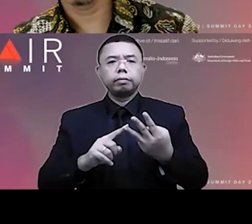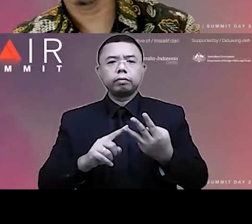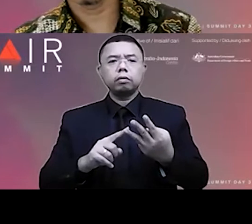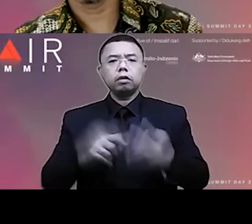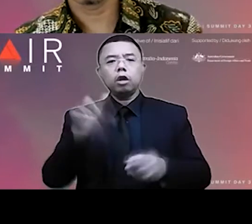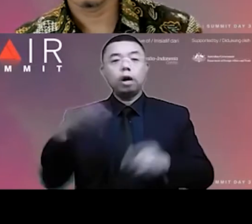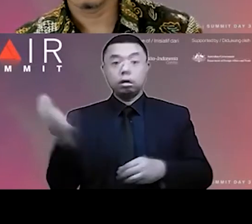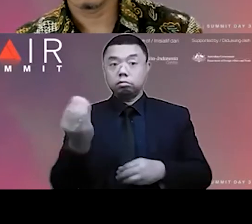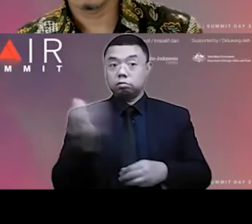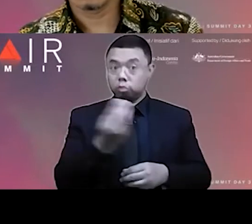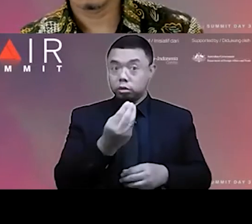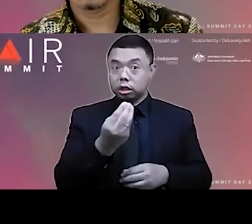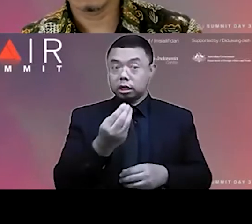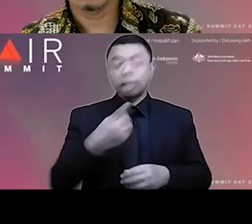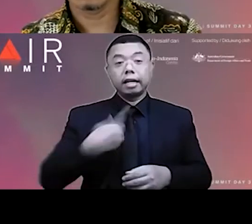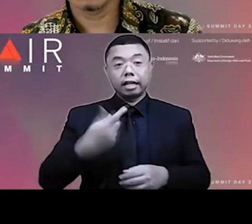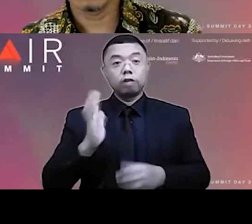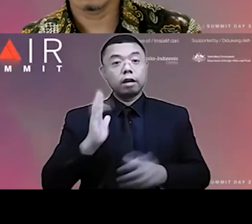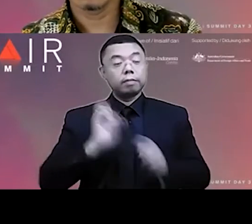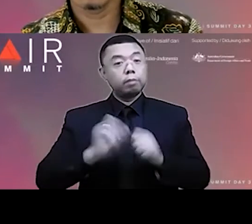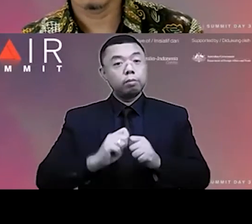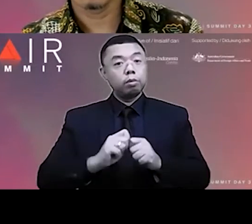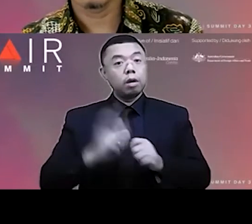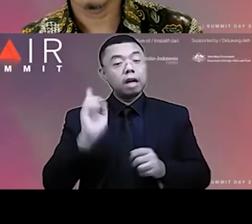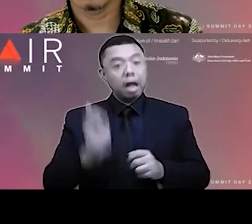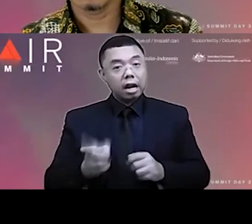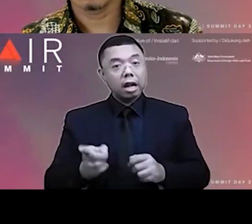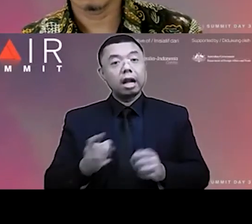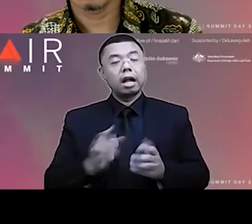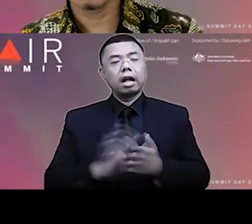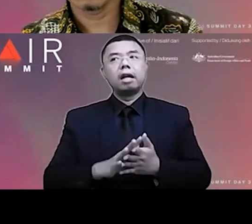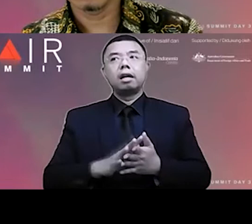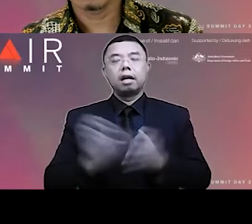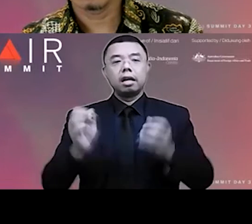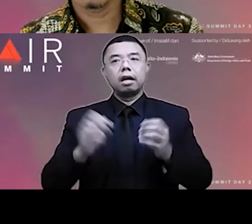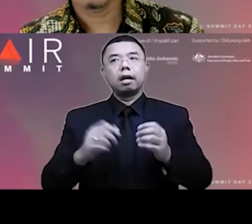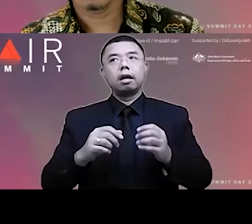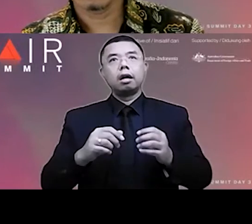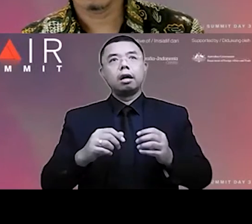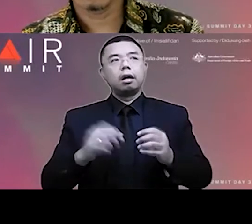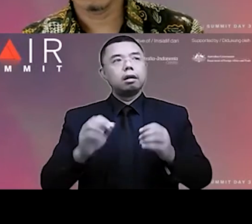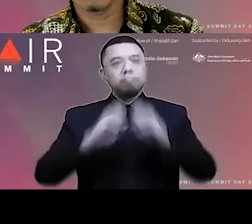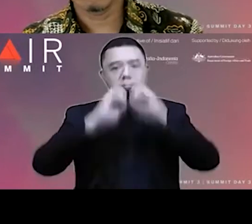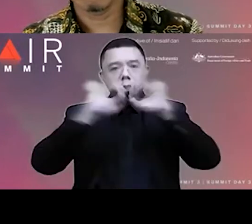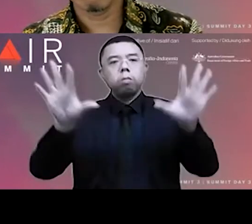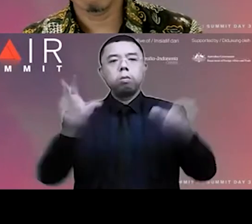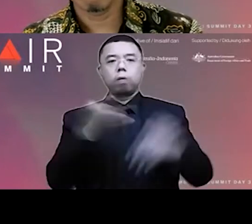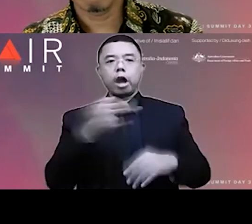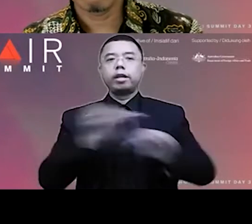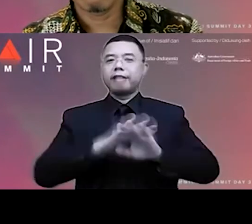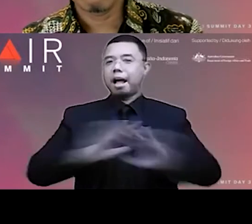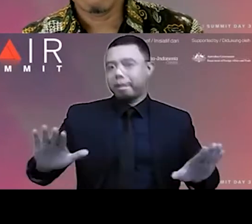that Indonesia is safe to travel. And you also have the responsibility to travel safely so that you are